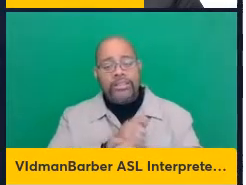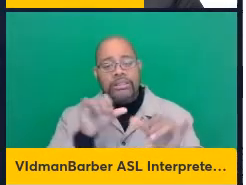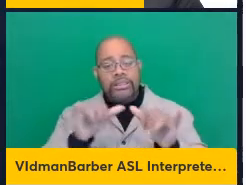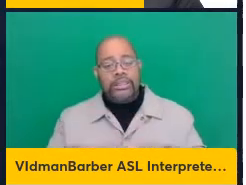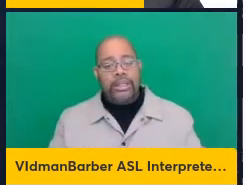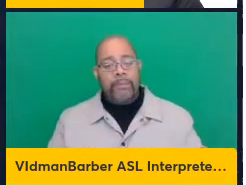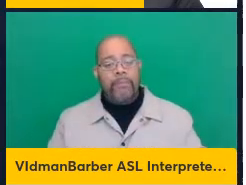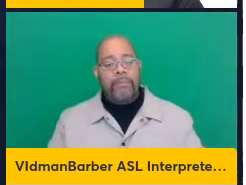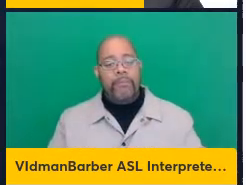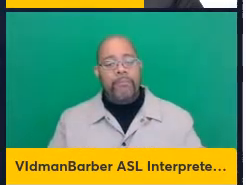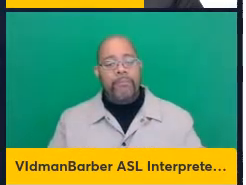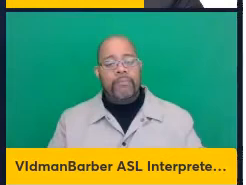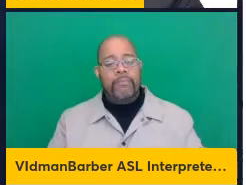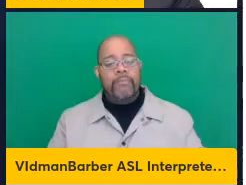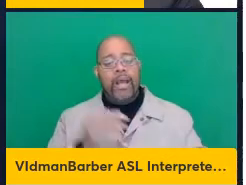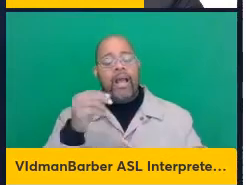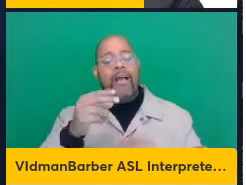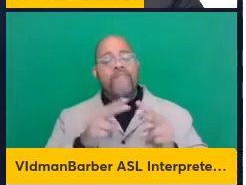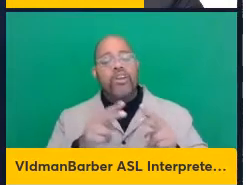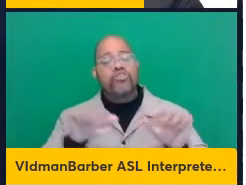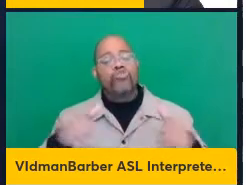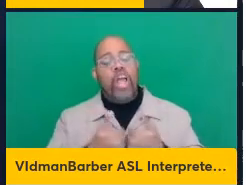and a very challenging